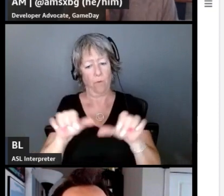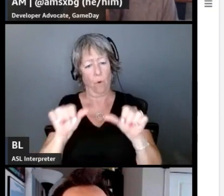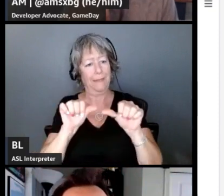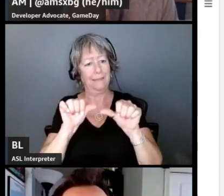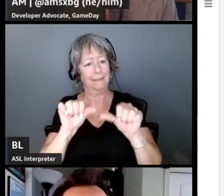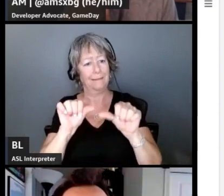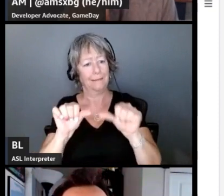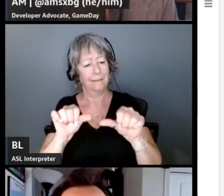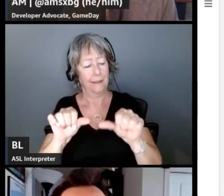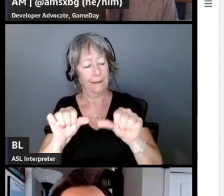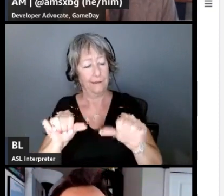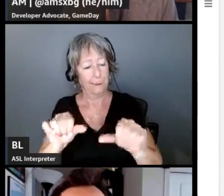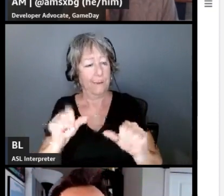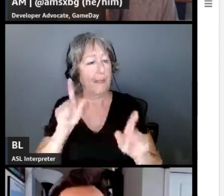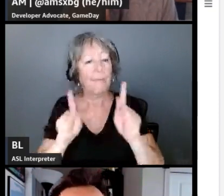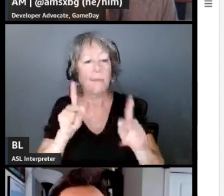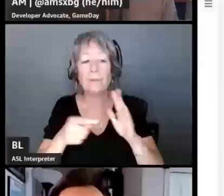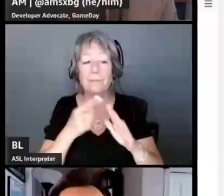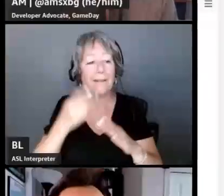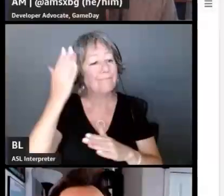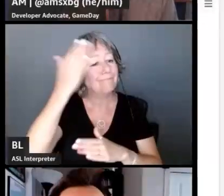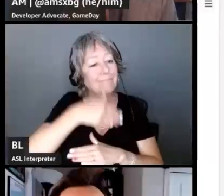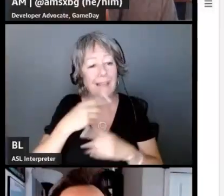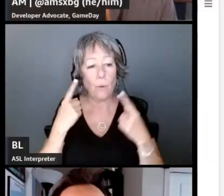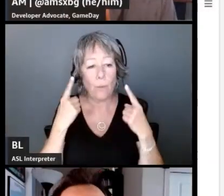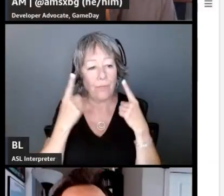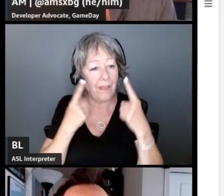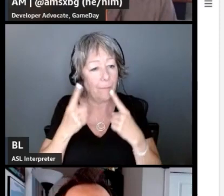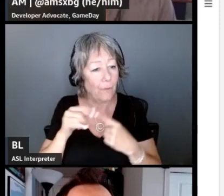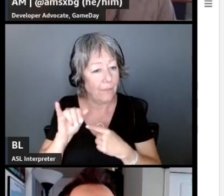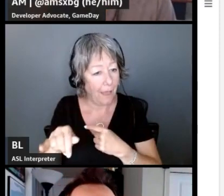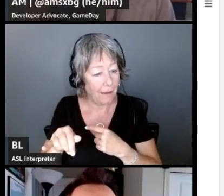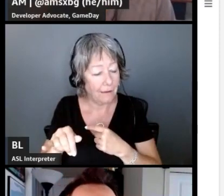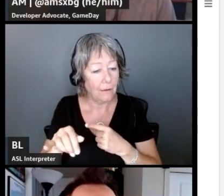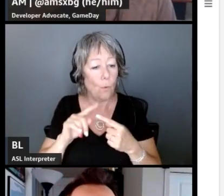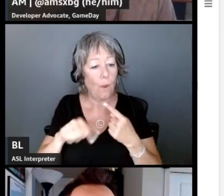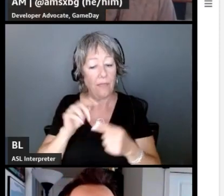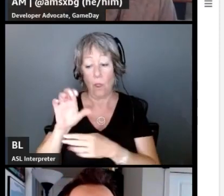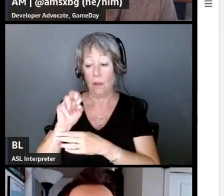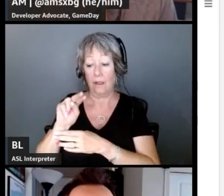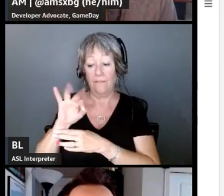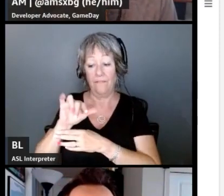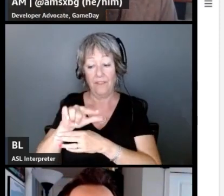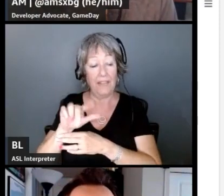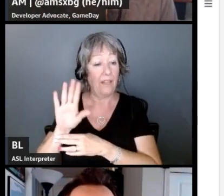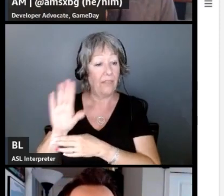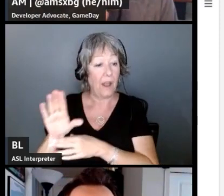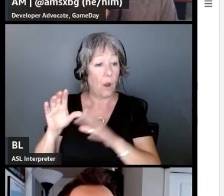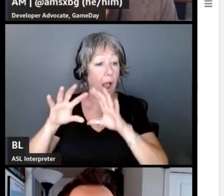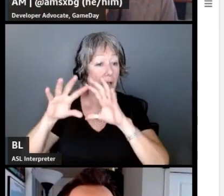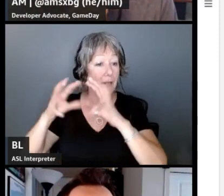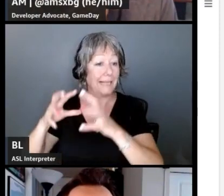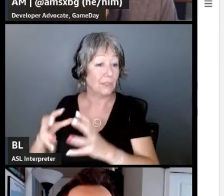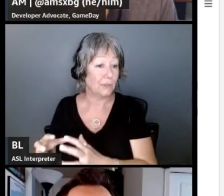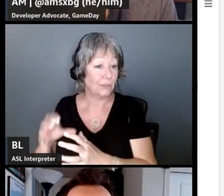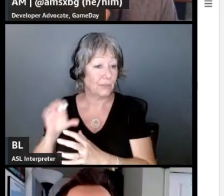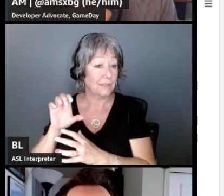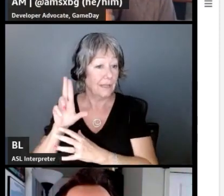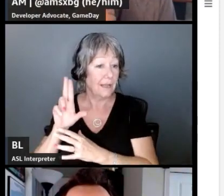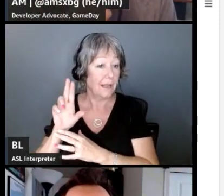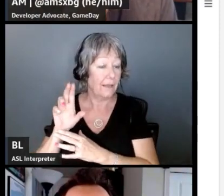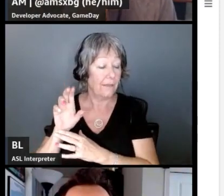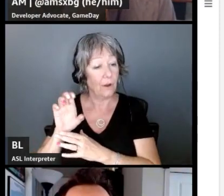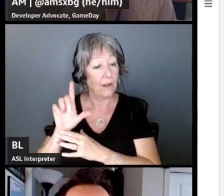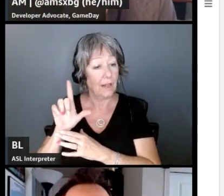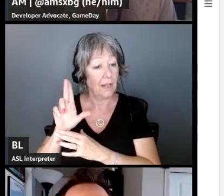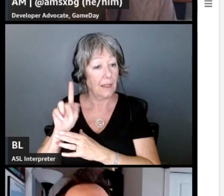that people tend to not think about when they are configuring their clusters, and they tend to undersize their clusters. And for